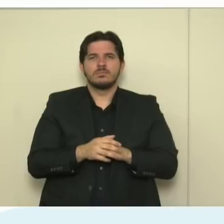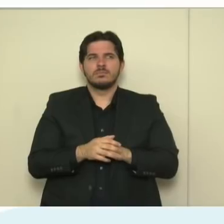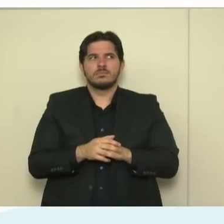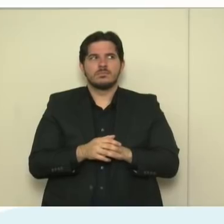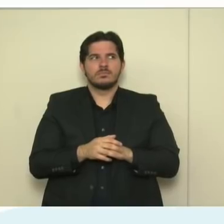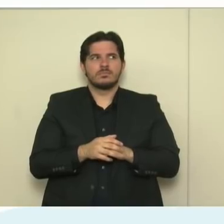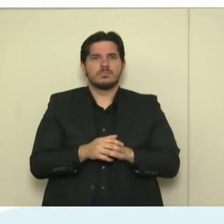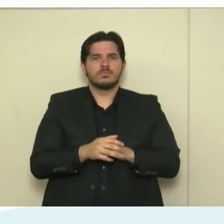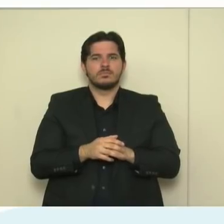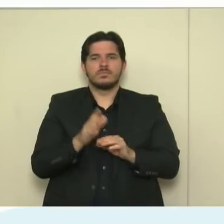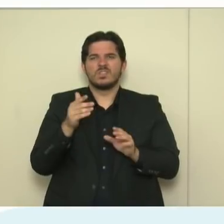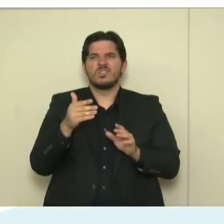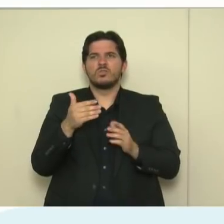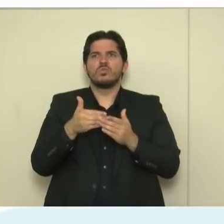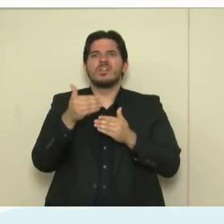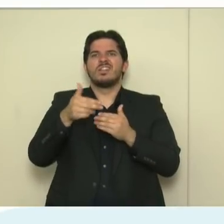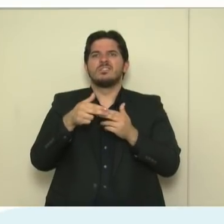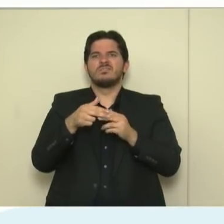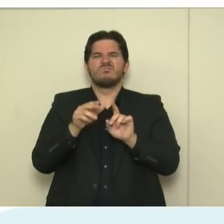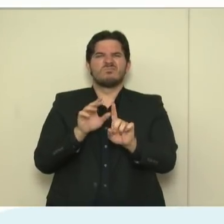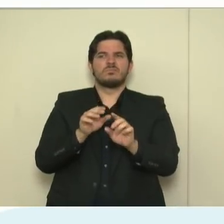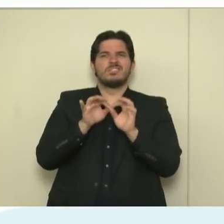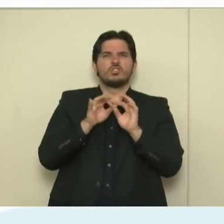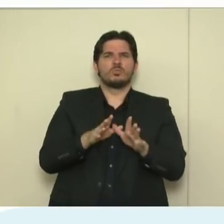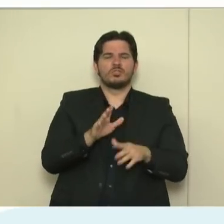So, to the next, yeah.